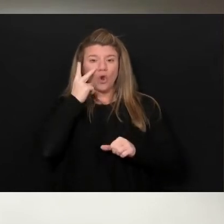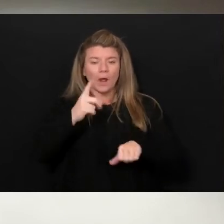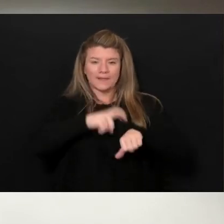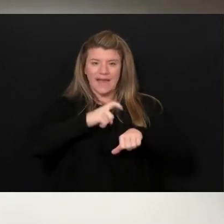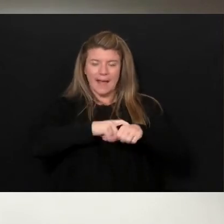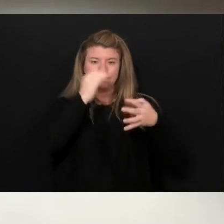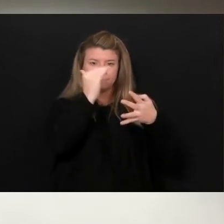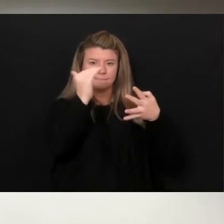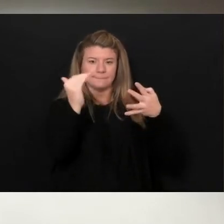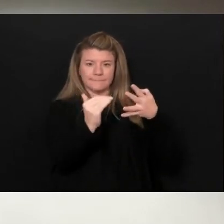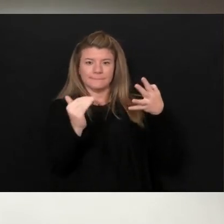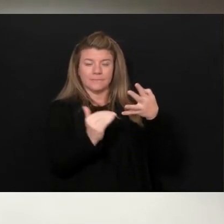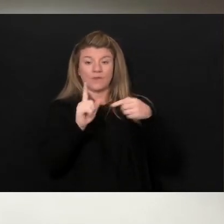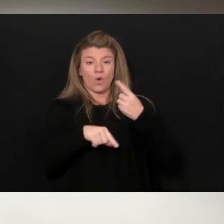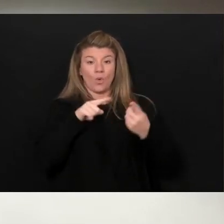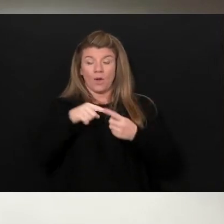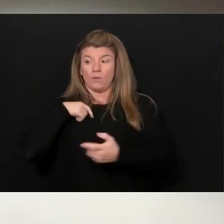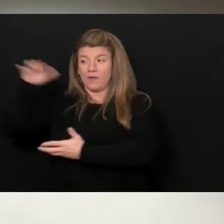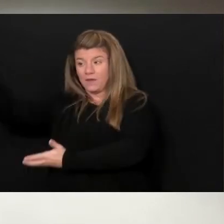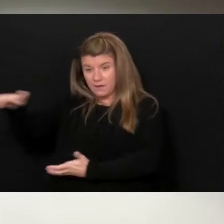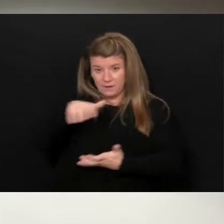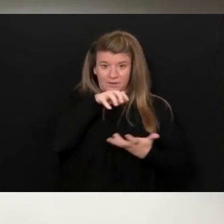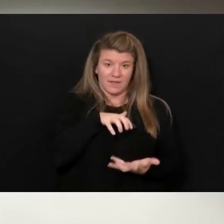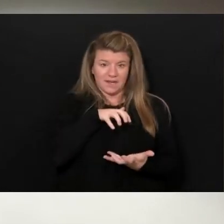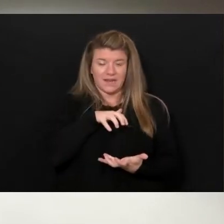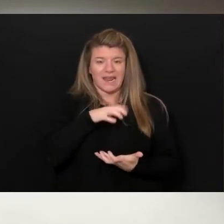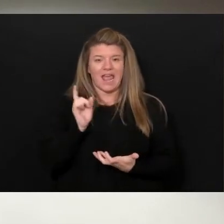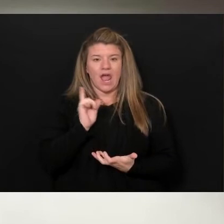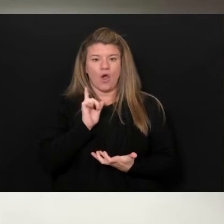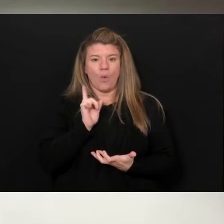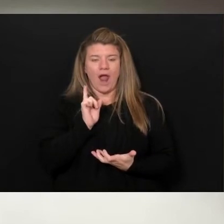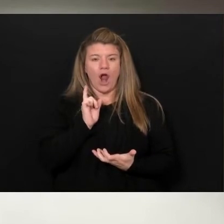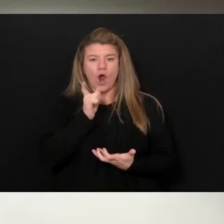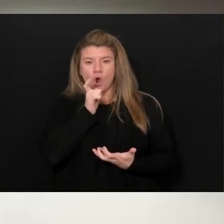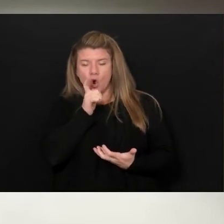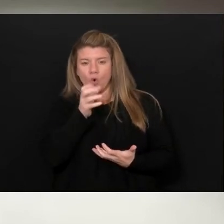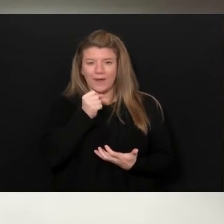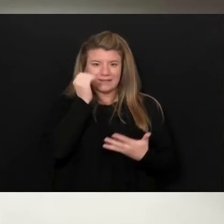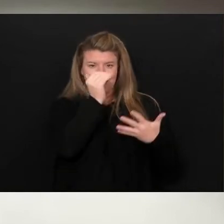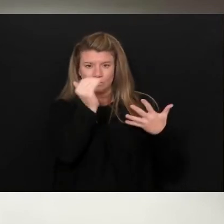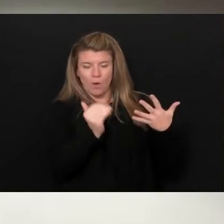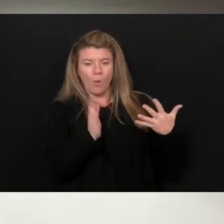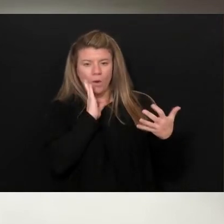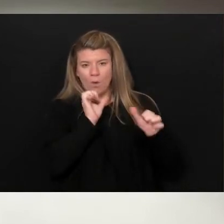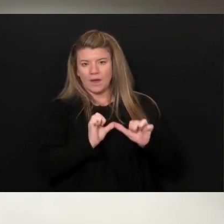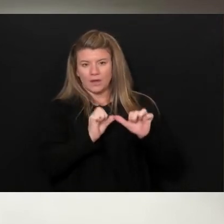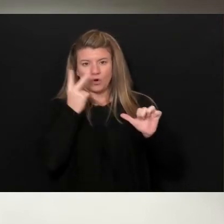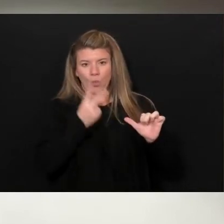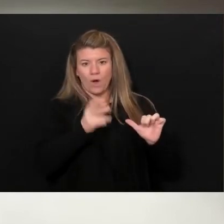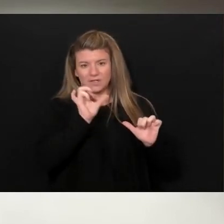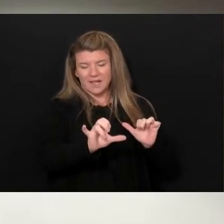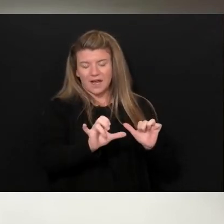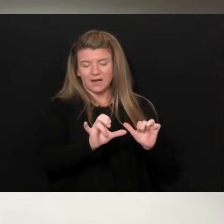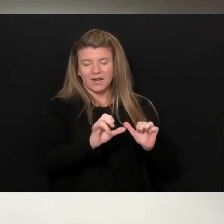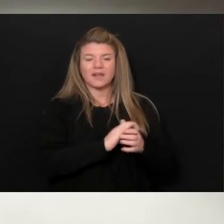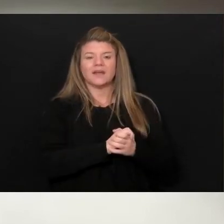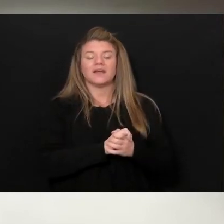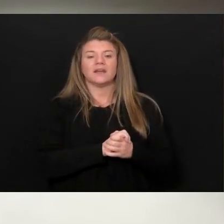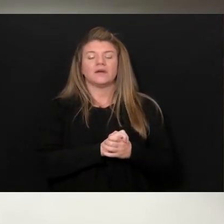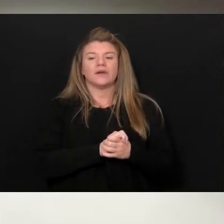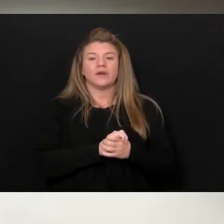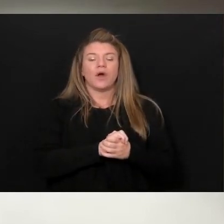the availability of vaccines and where prisoners will fall into that related to the group,